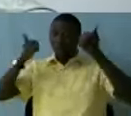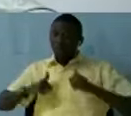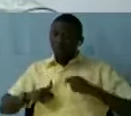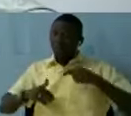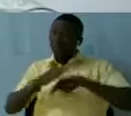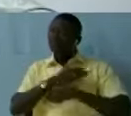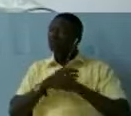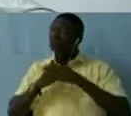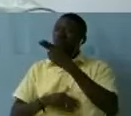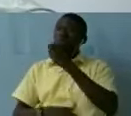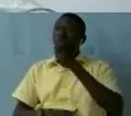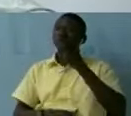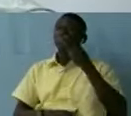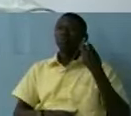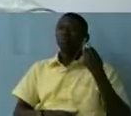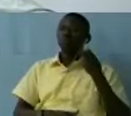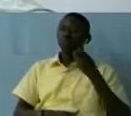from